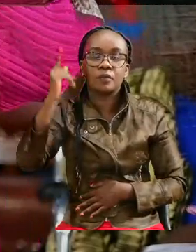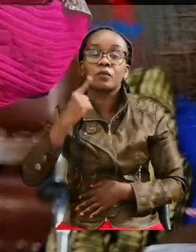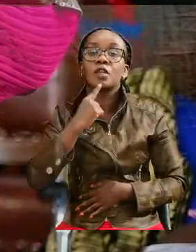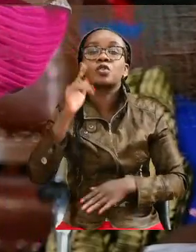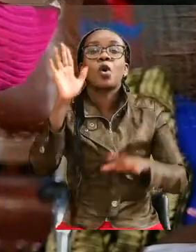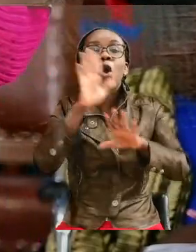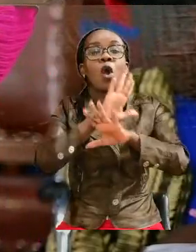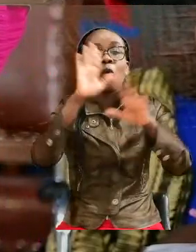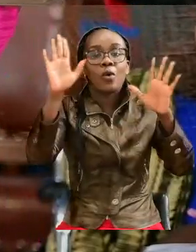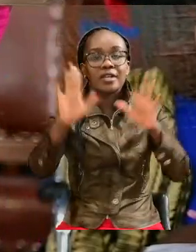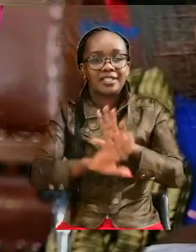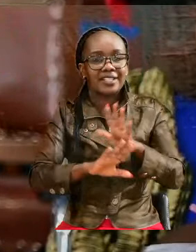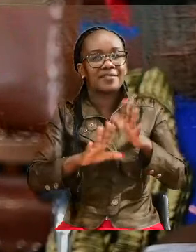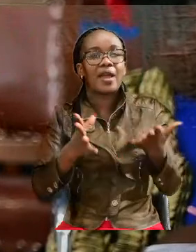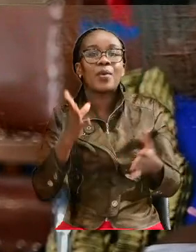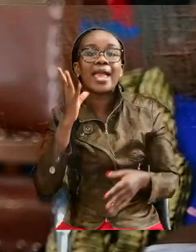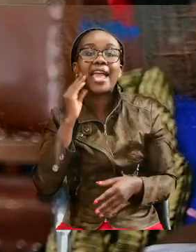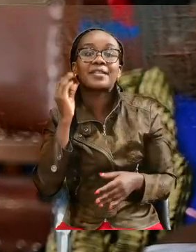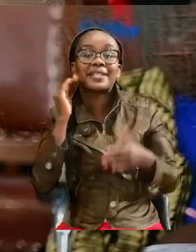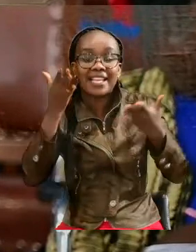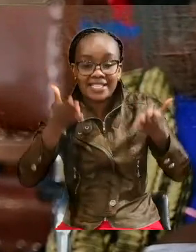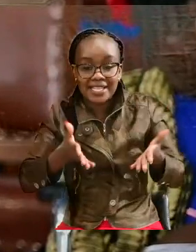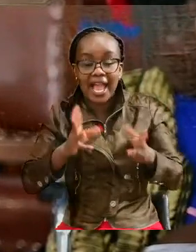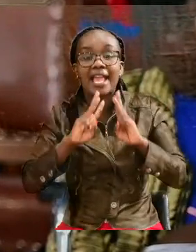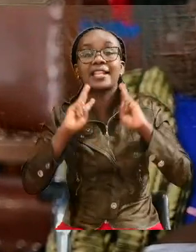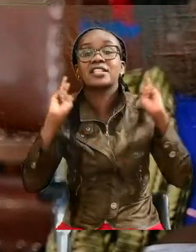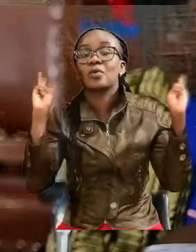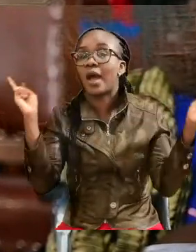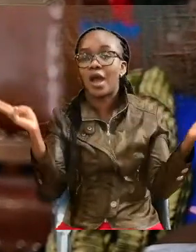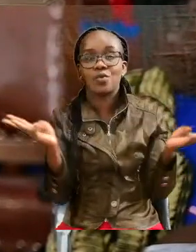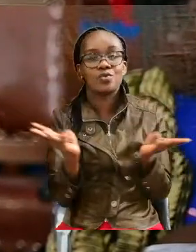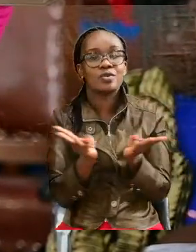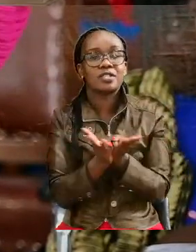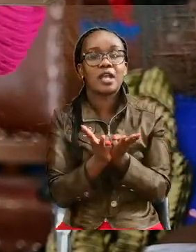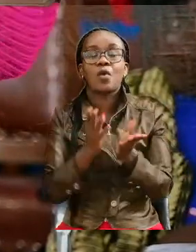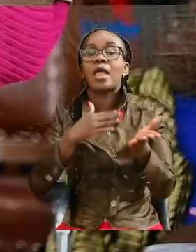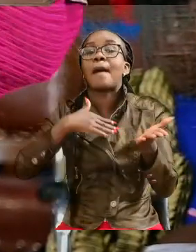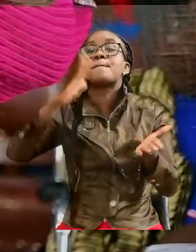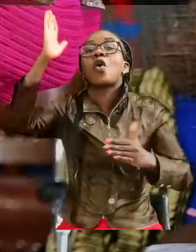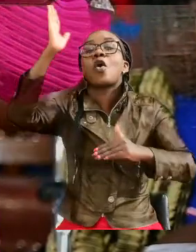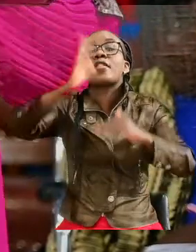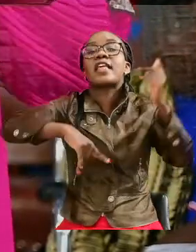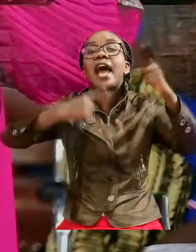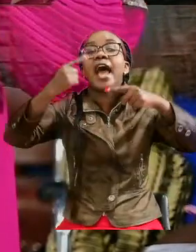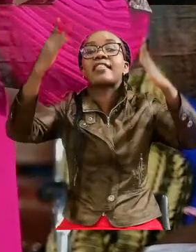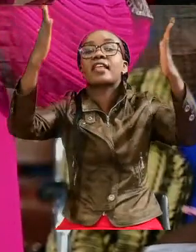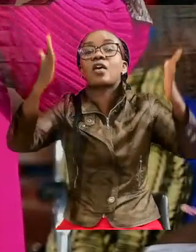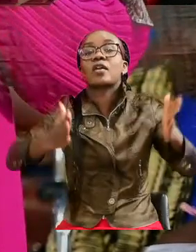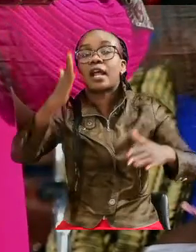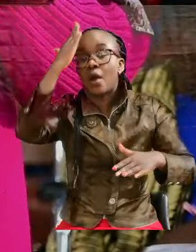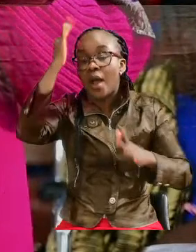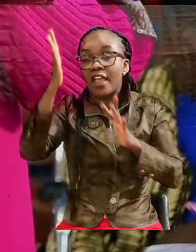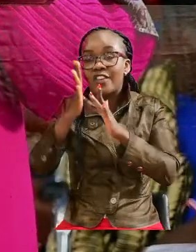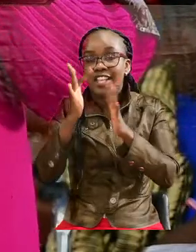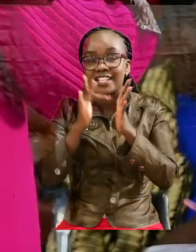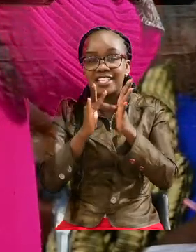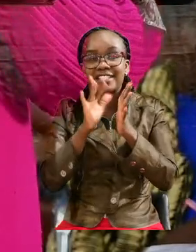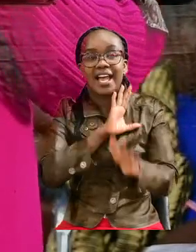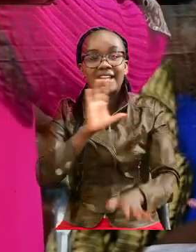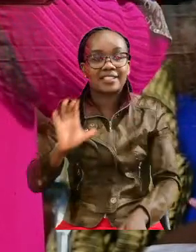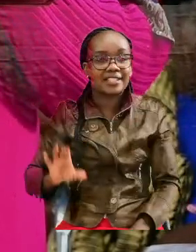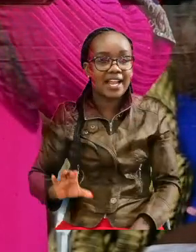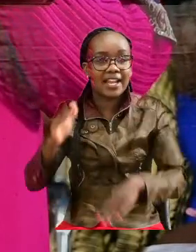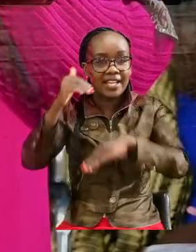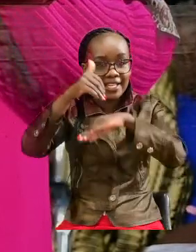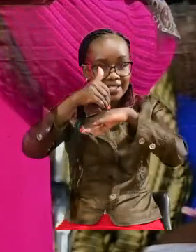whatever we encounter in this world, we are more than conquerors because of Jesus Christ. He